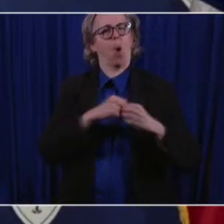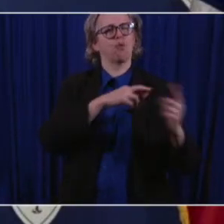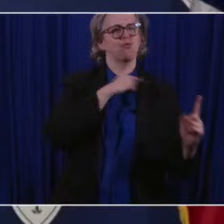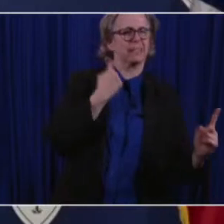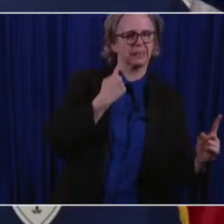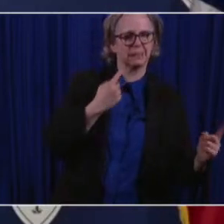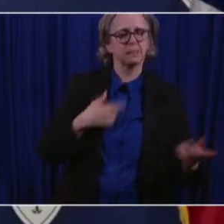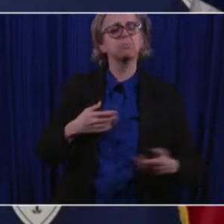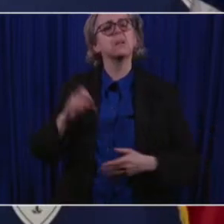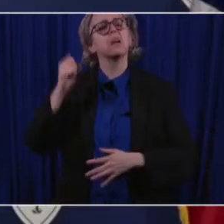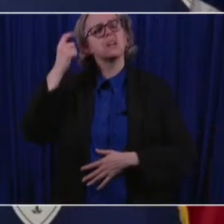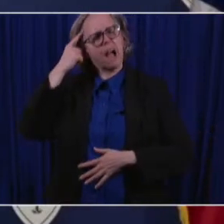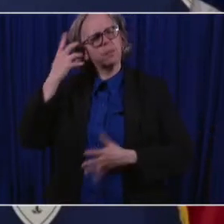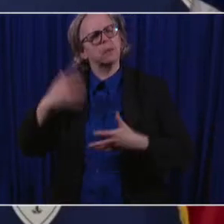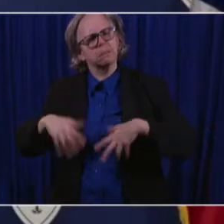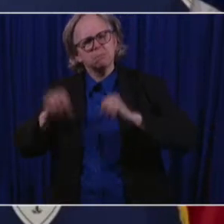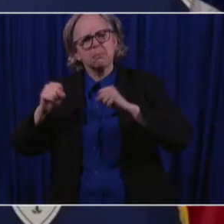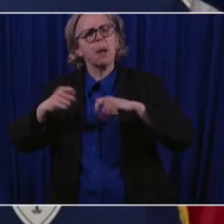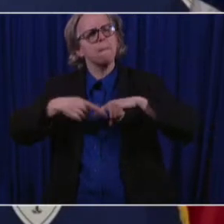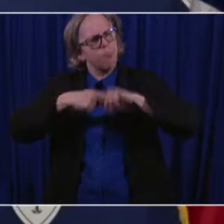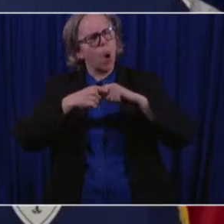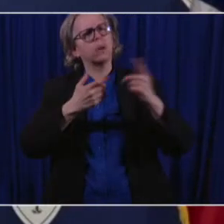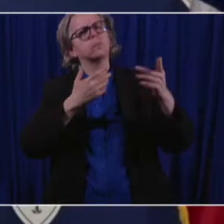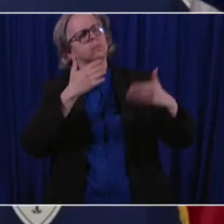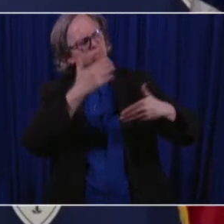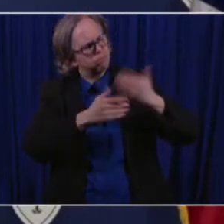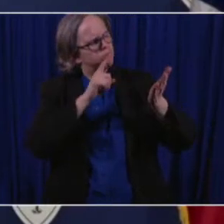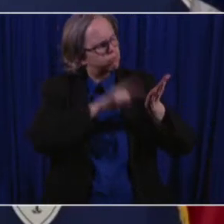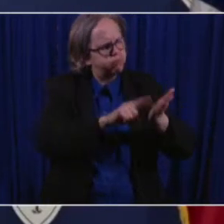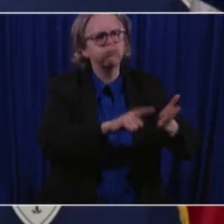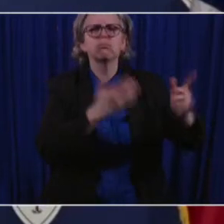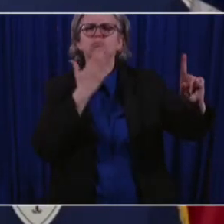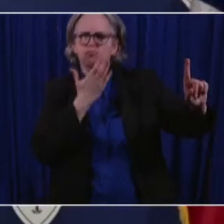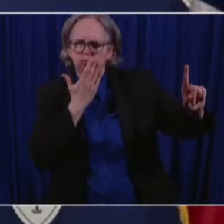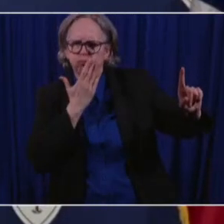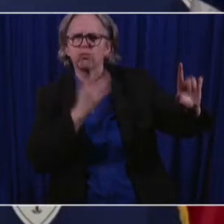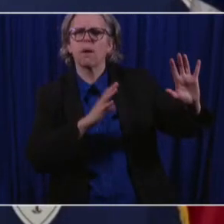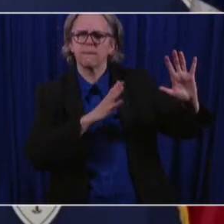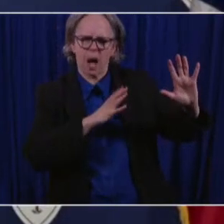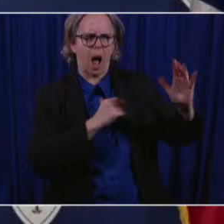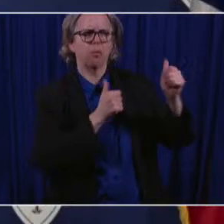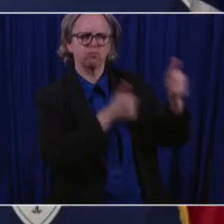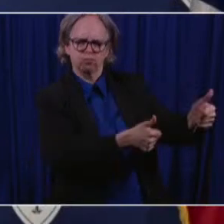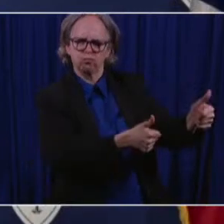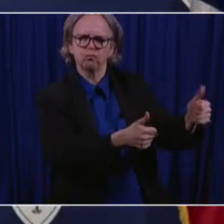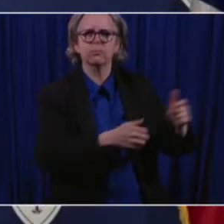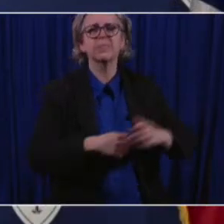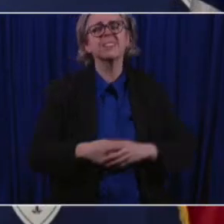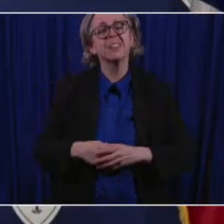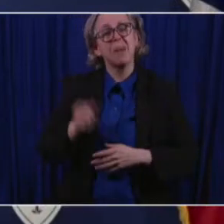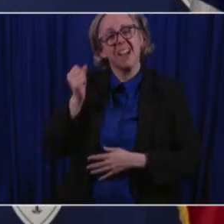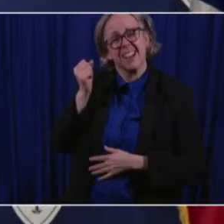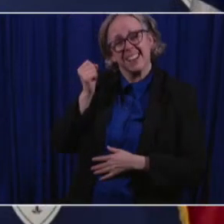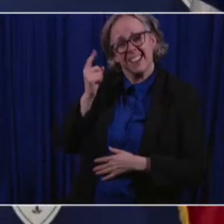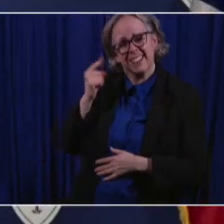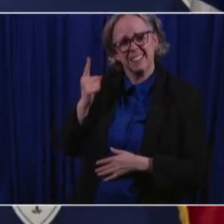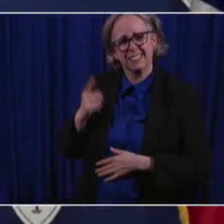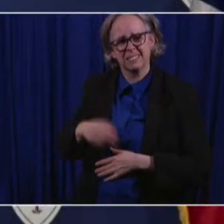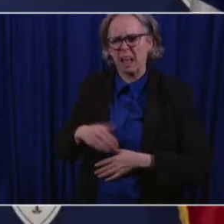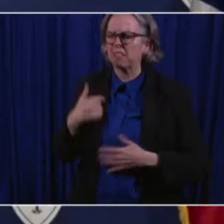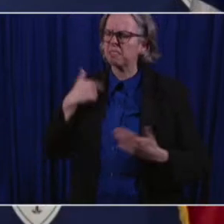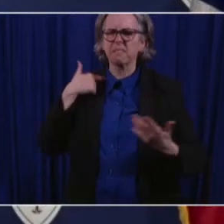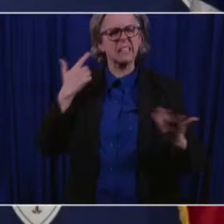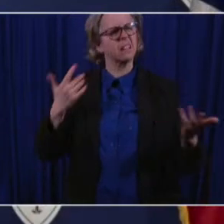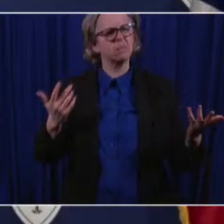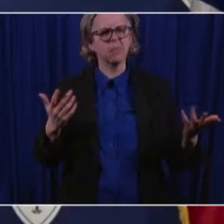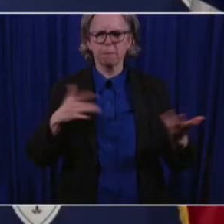what the experts do. But I think in the end, you know, people will have confidence in the